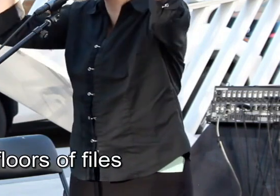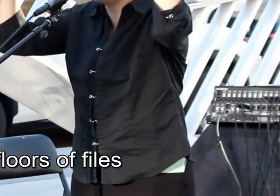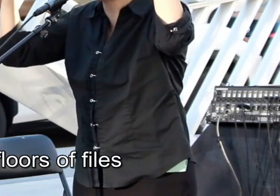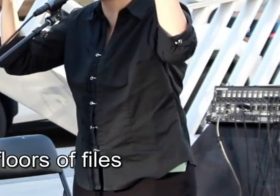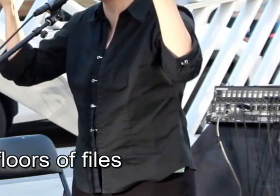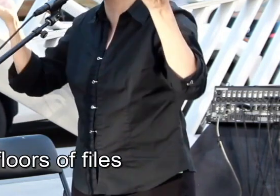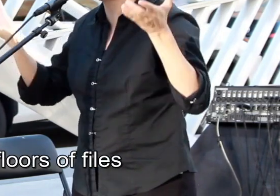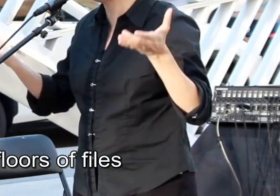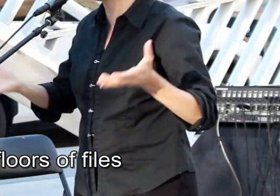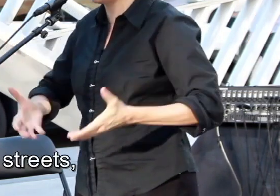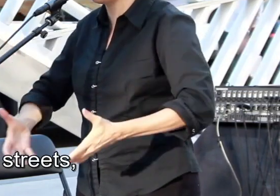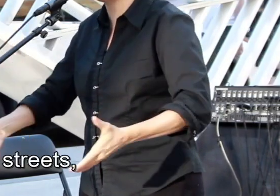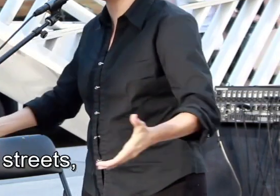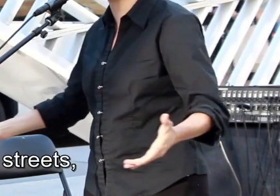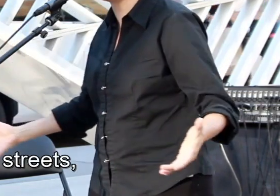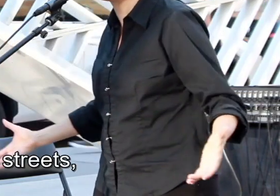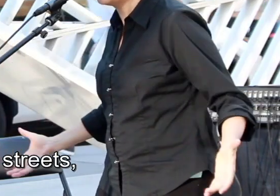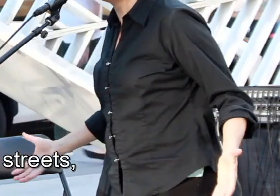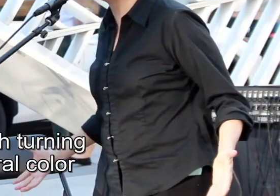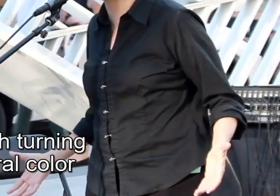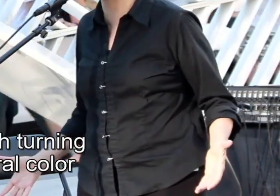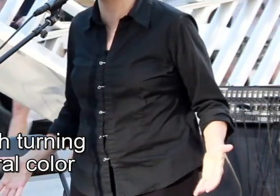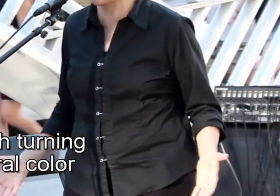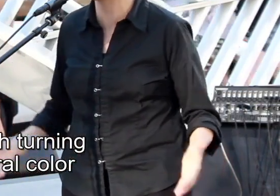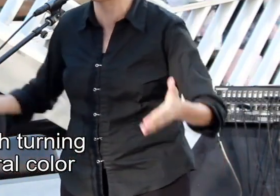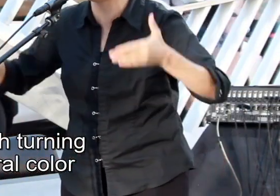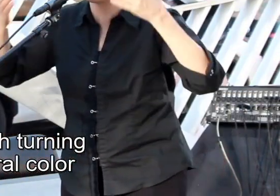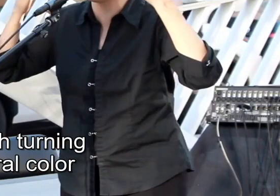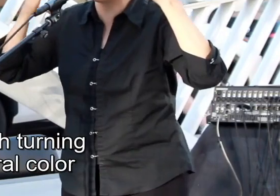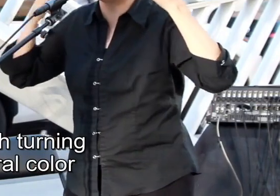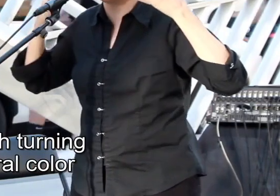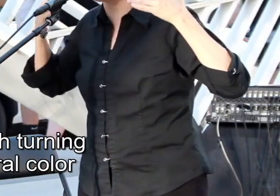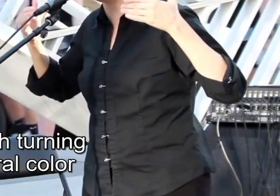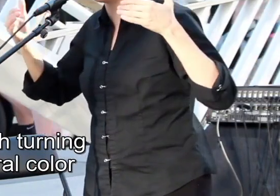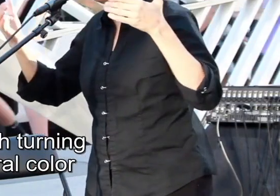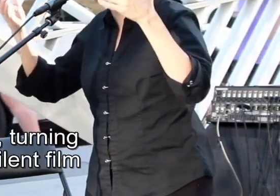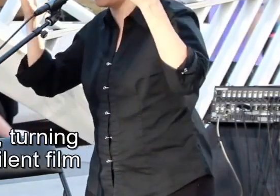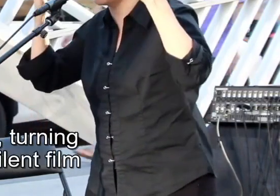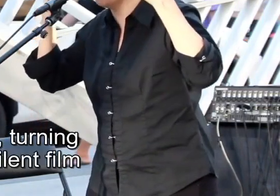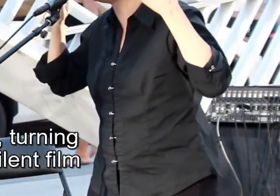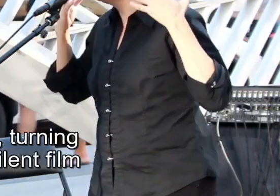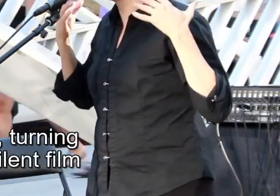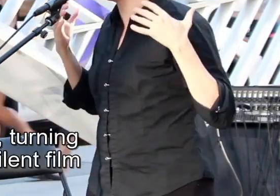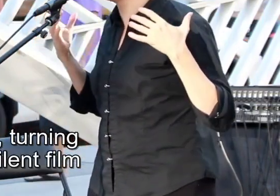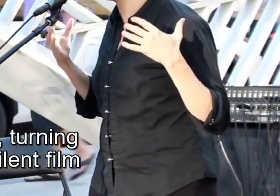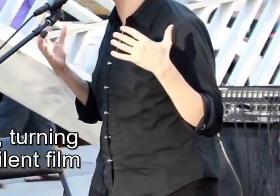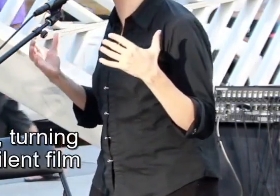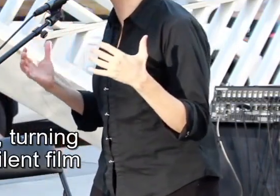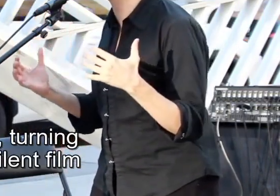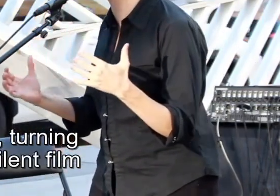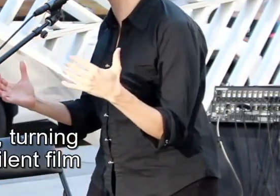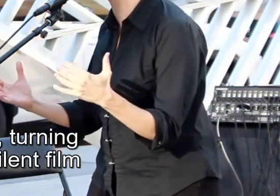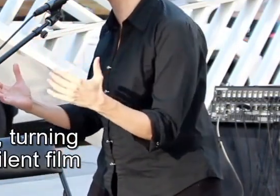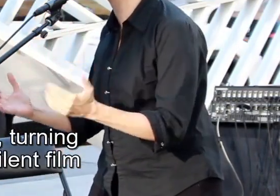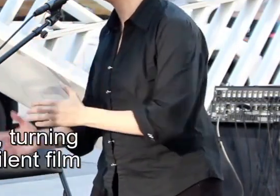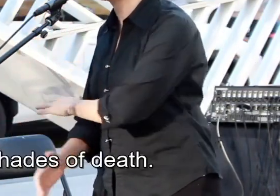and 200 floors of files now carpeting the streets, now blankets of ash turning our world of visceral color to black and white, turning back history to